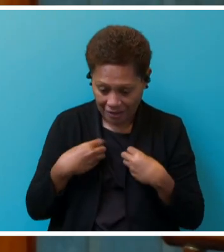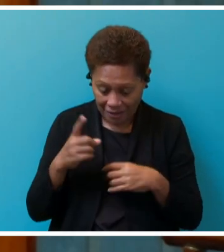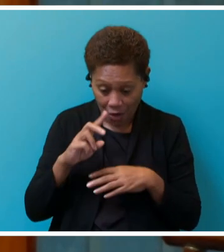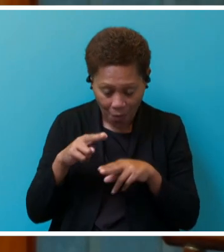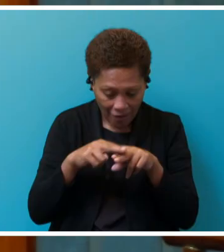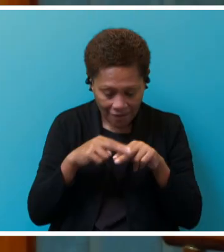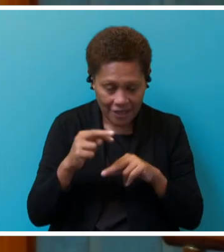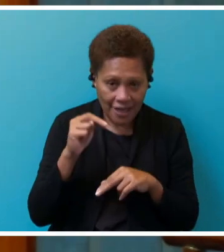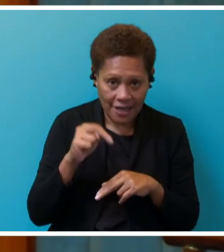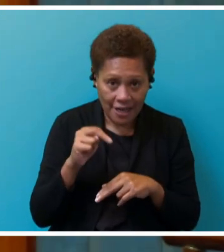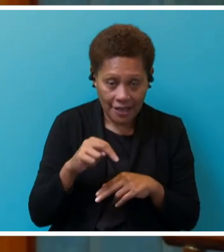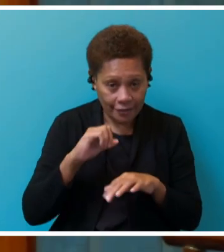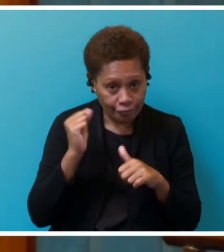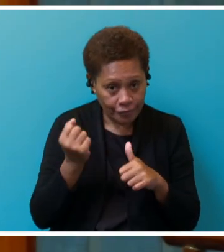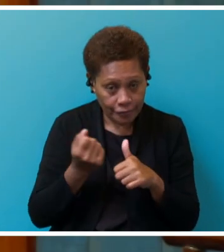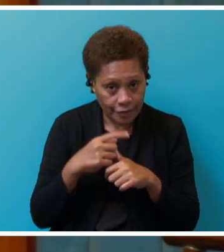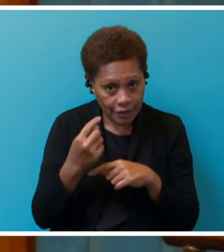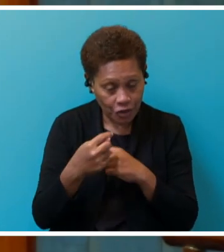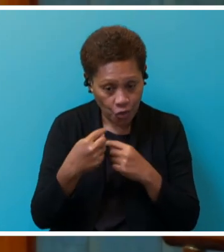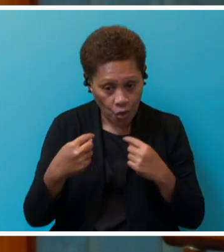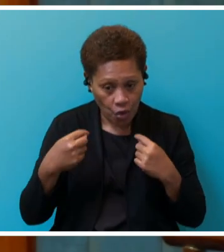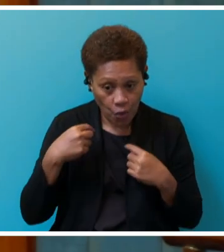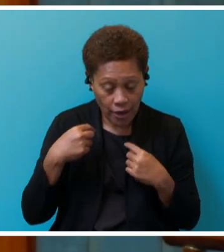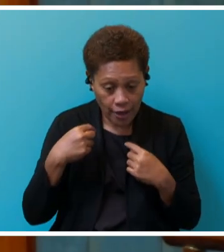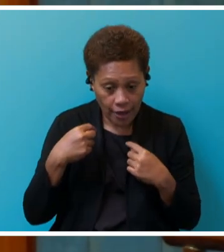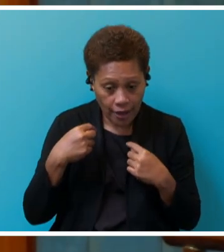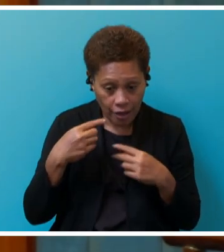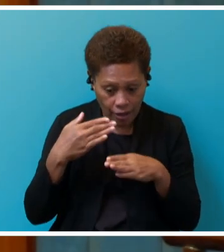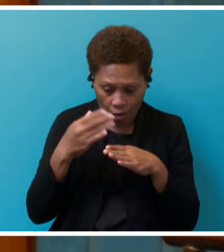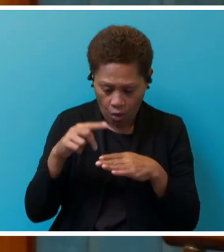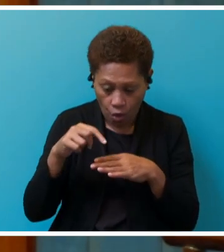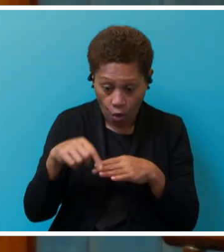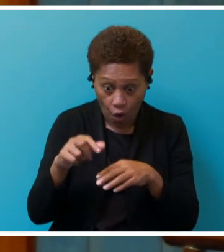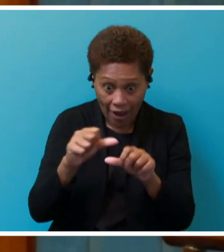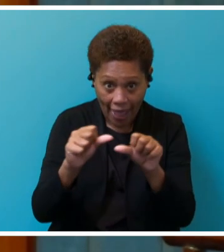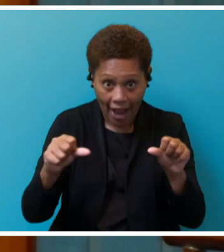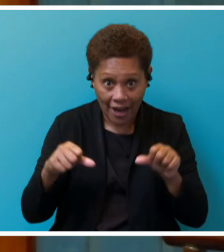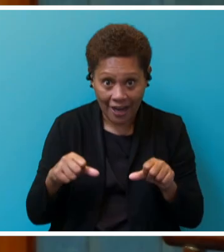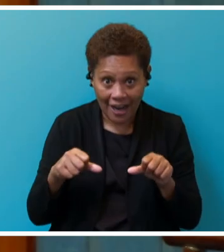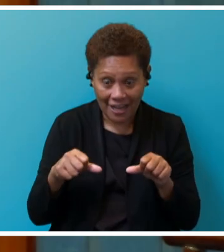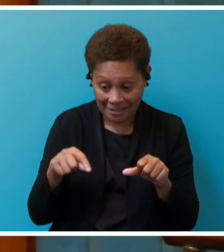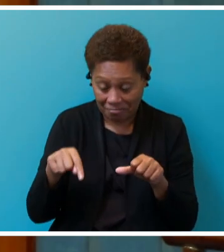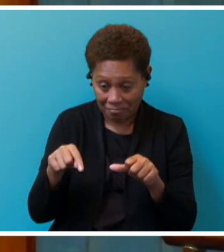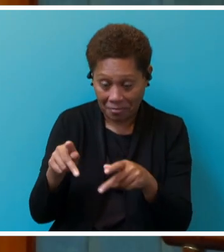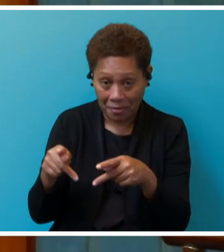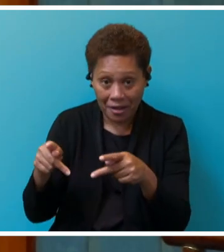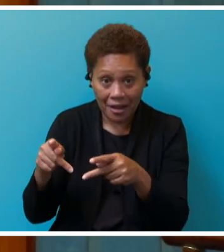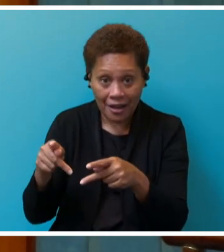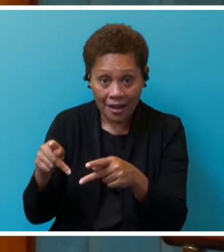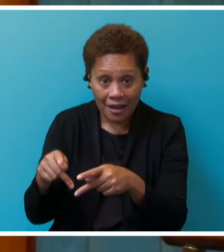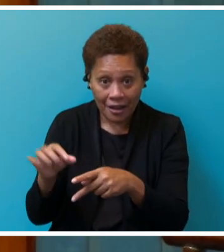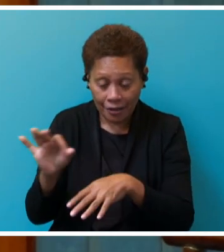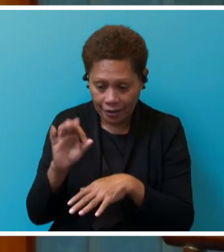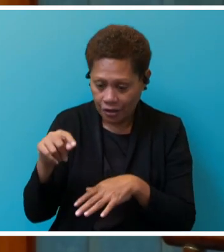needs as we modernize and diversify our agricultural sector. It is the kind of partnership that brings not just